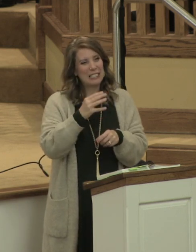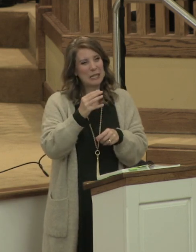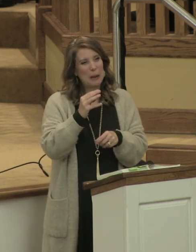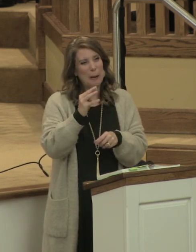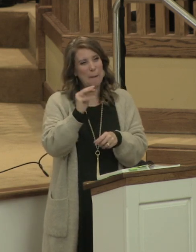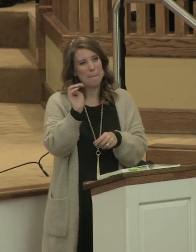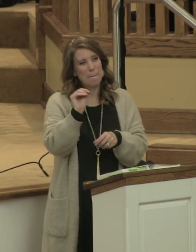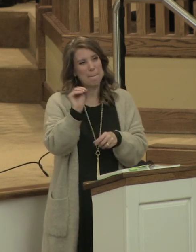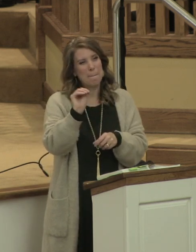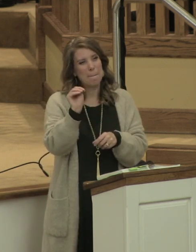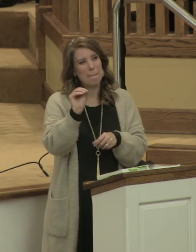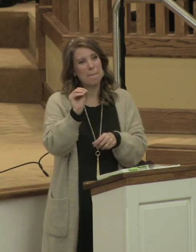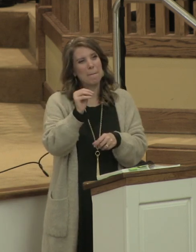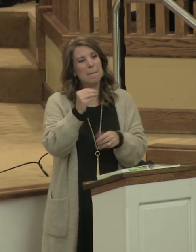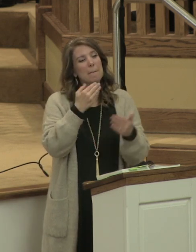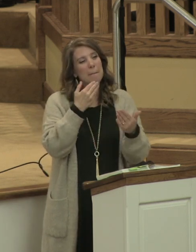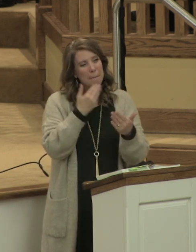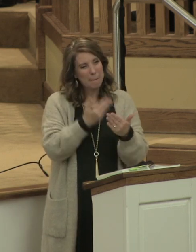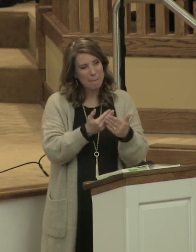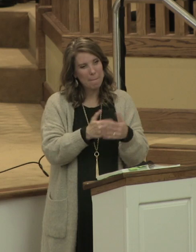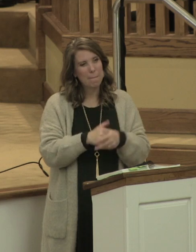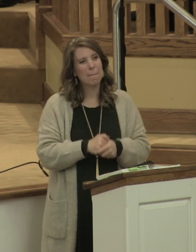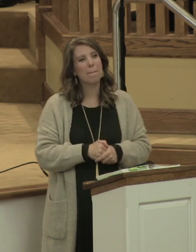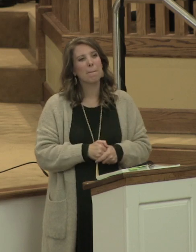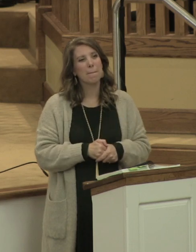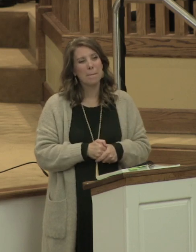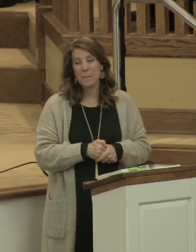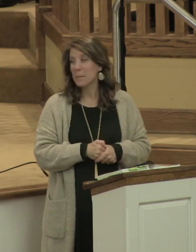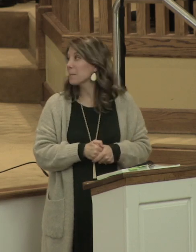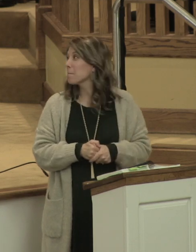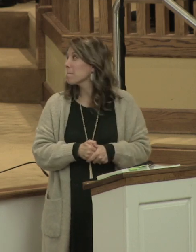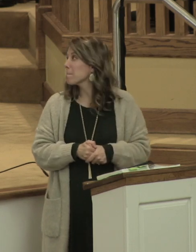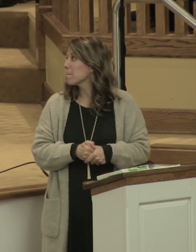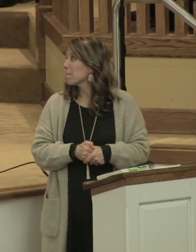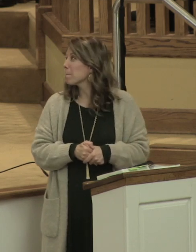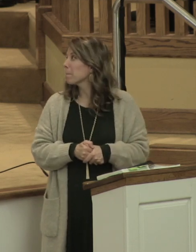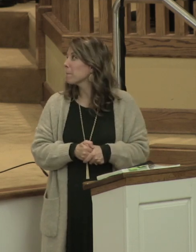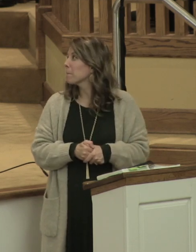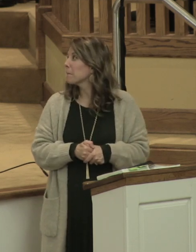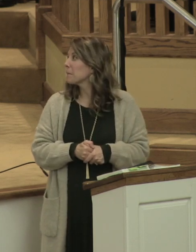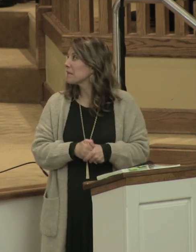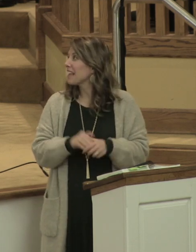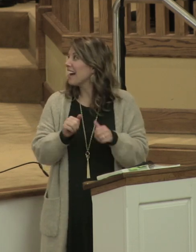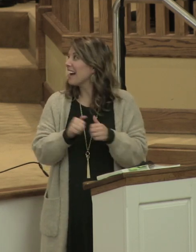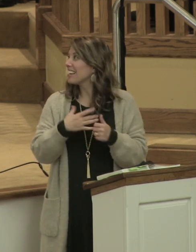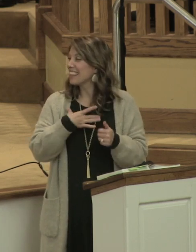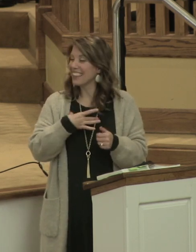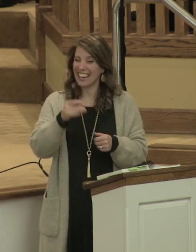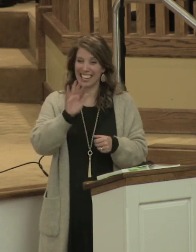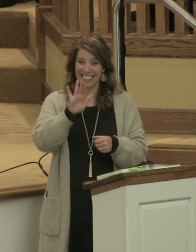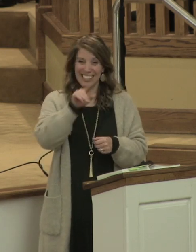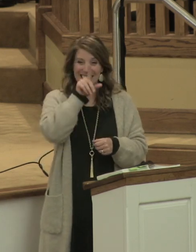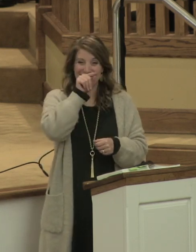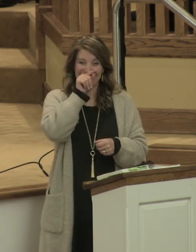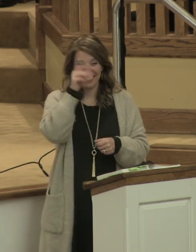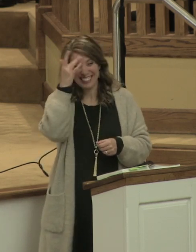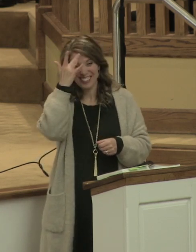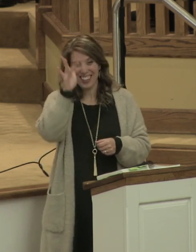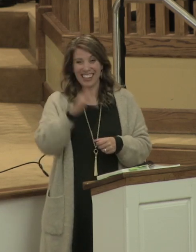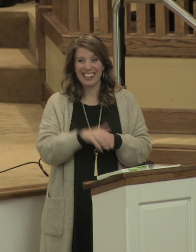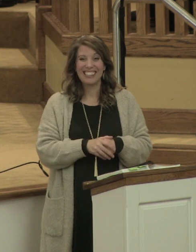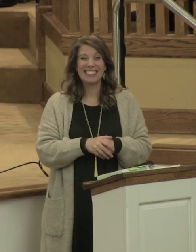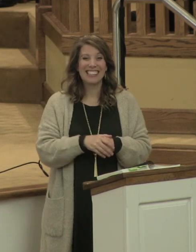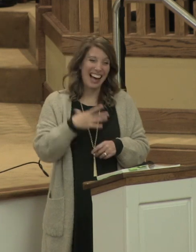right? Medium well. Yeah, we were talking about steaks. I said, how do you like your chicken? I was trying to be kind of smart, you know, and he's